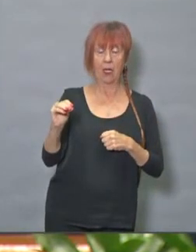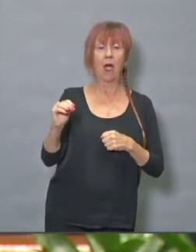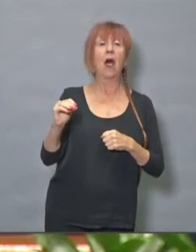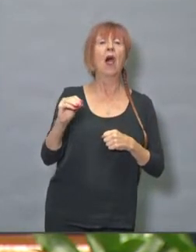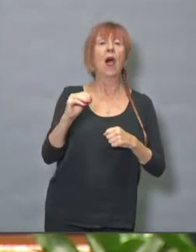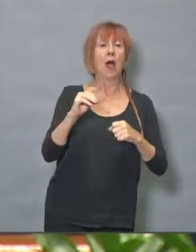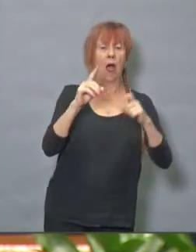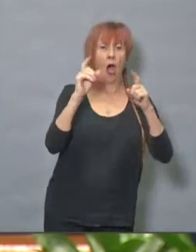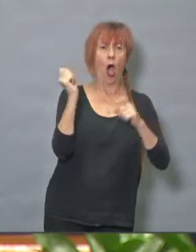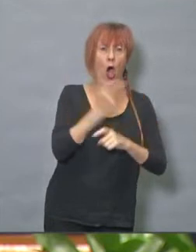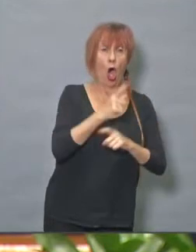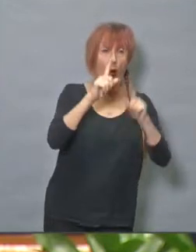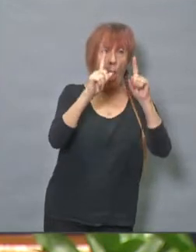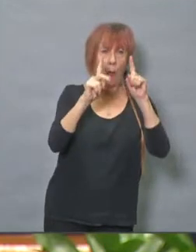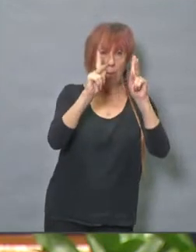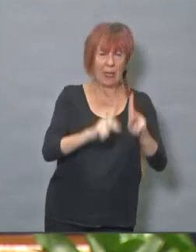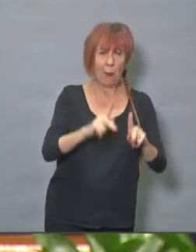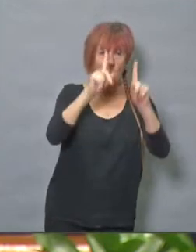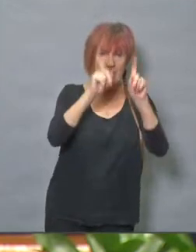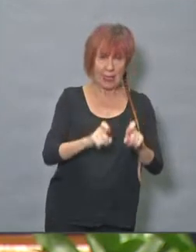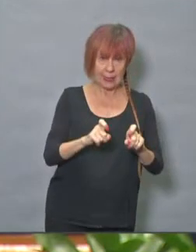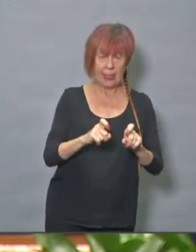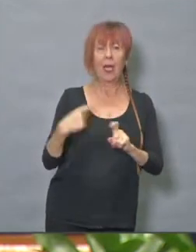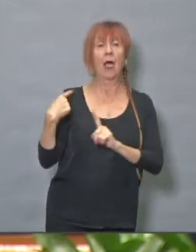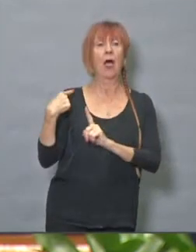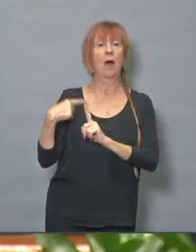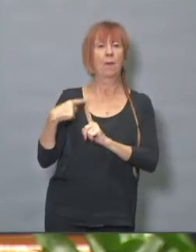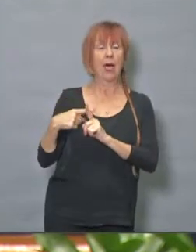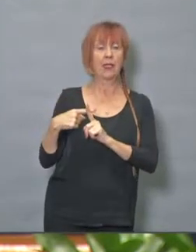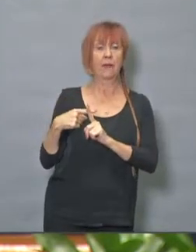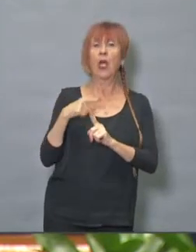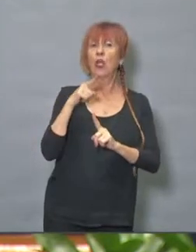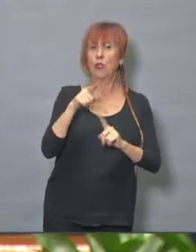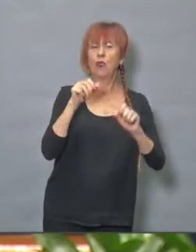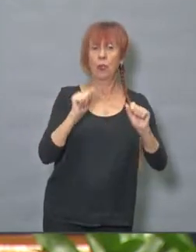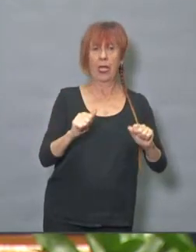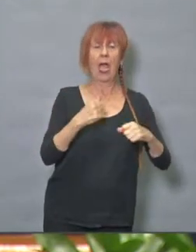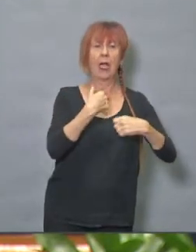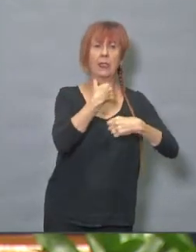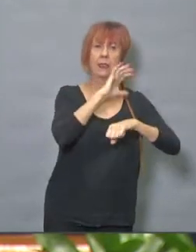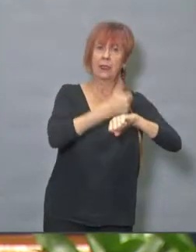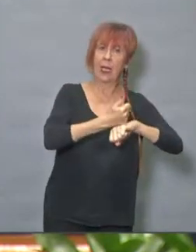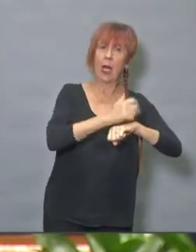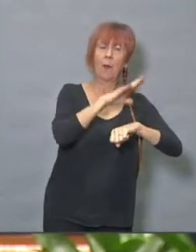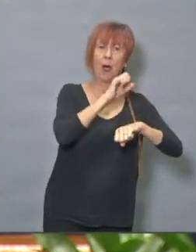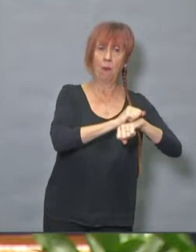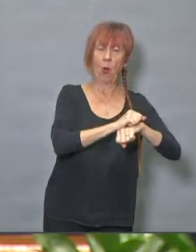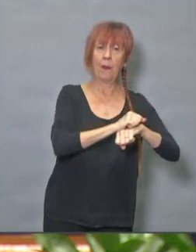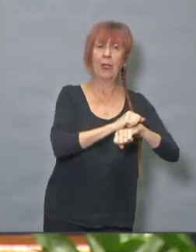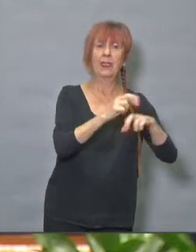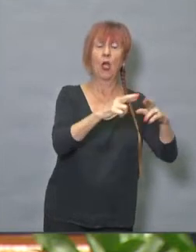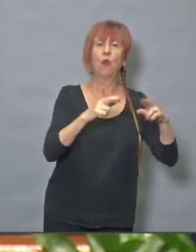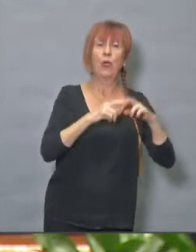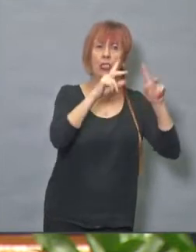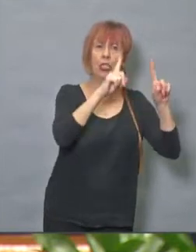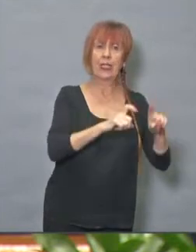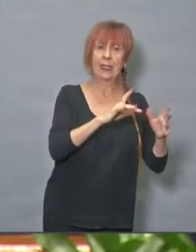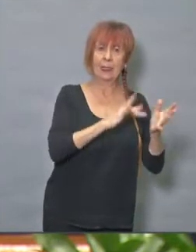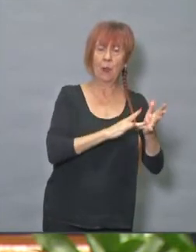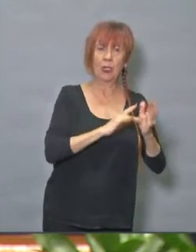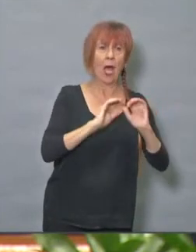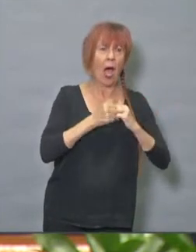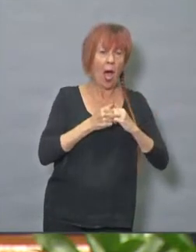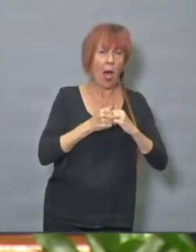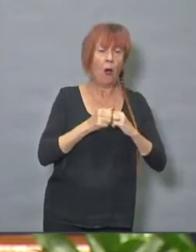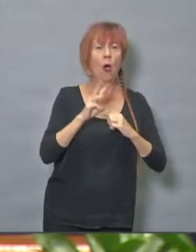were positive. As a reminder, you can continue to make appointments at the regional testing sites by going to